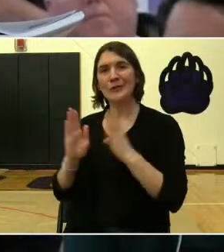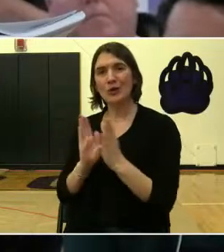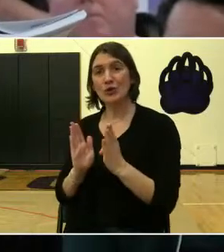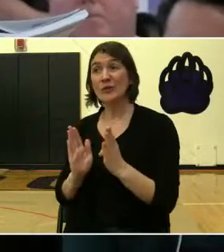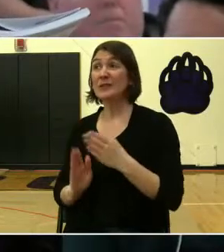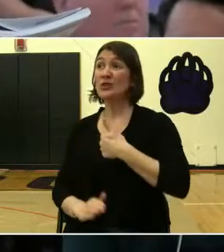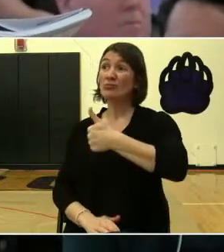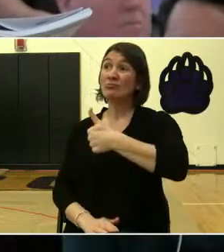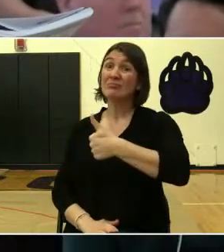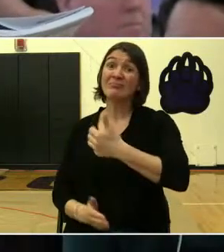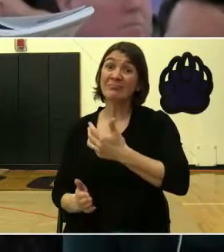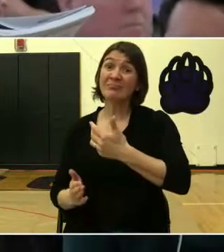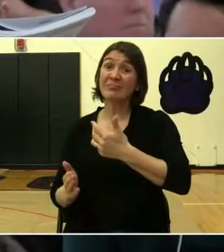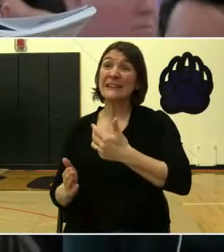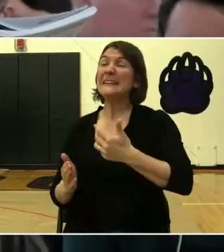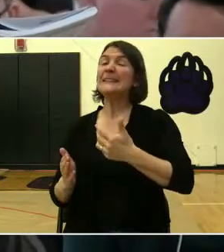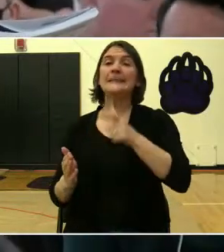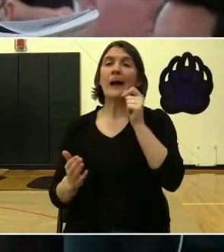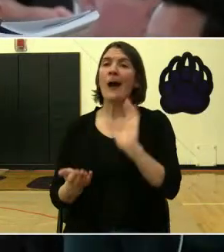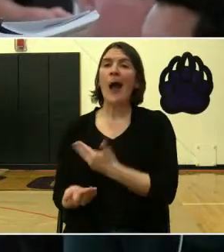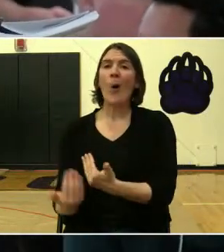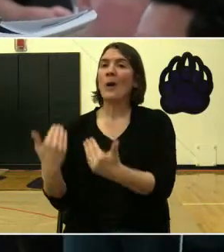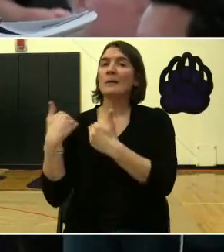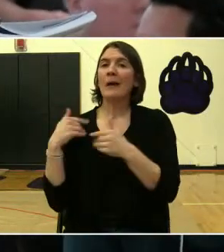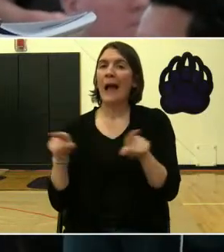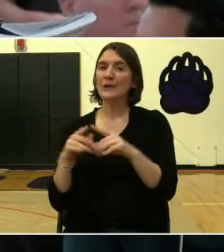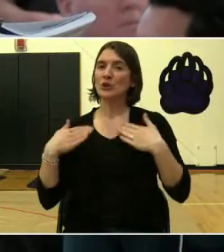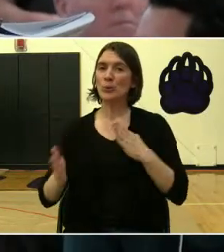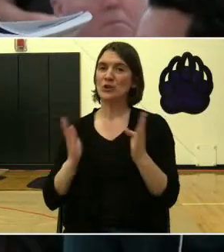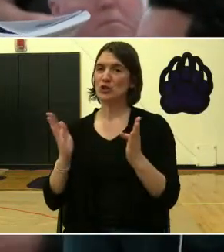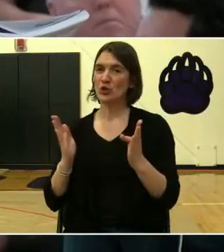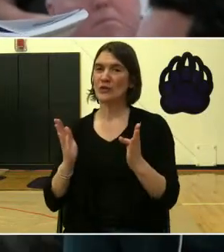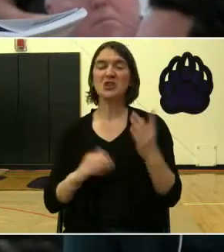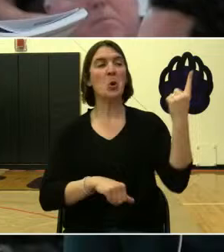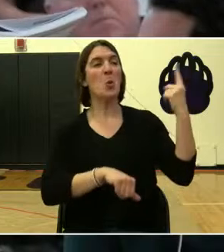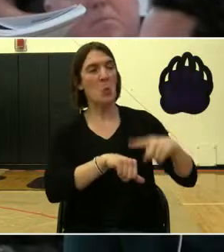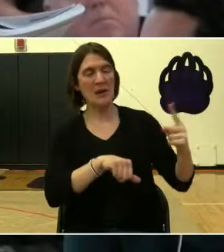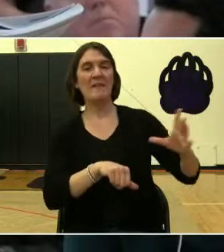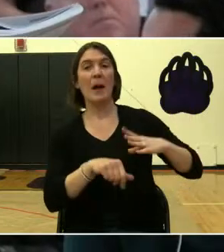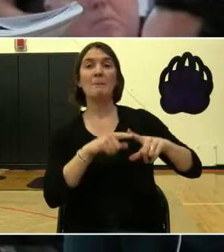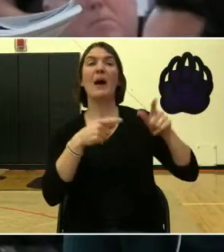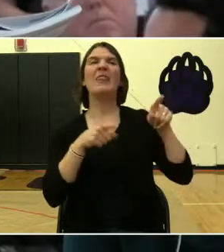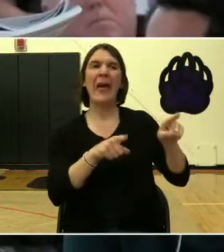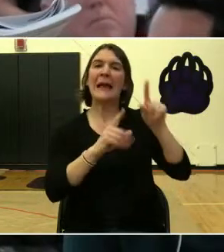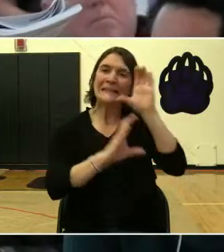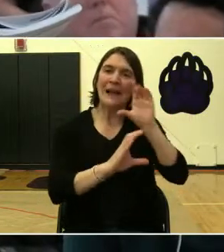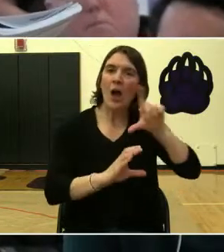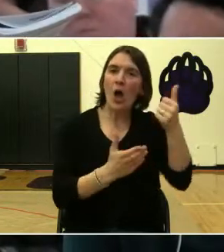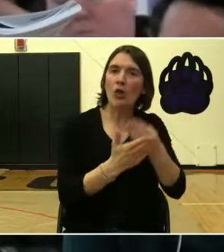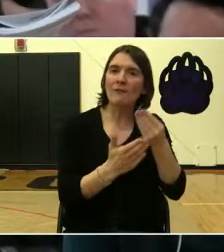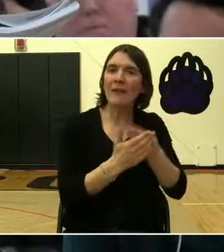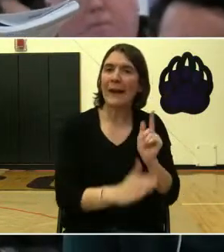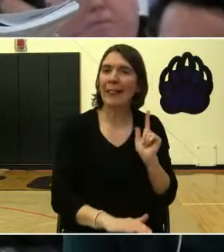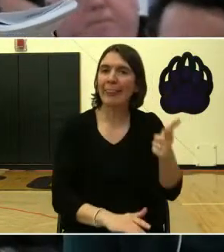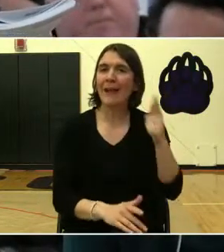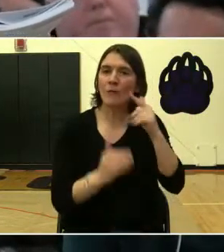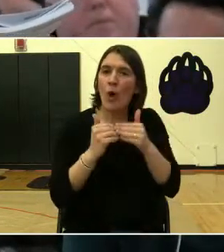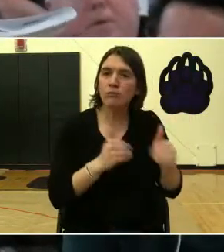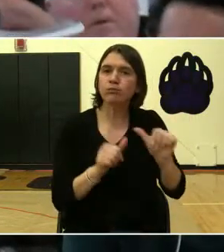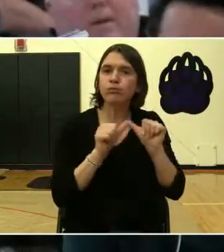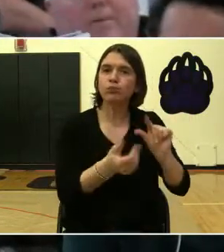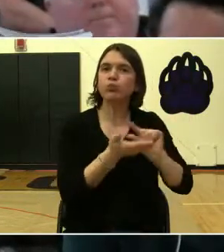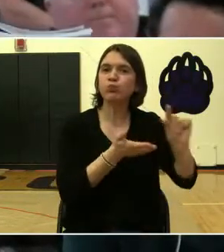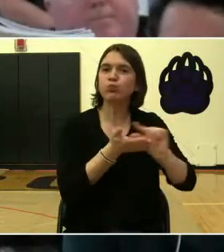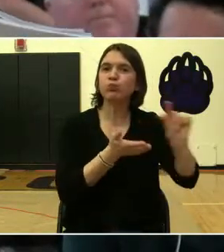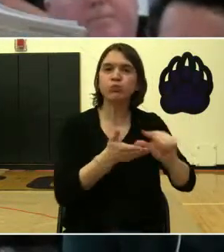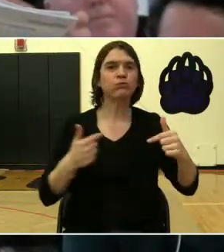transportation is outside of the traditional Human Services funding scope of the committee it encourages the Mover to pursue other funding sources for ongoing essential